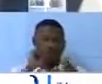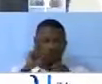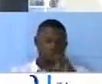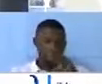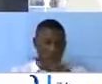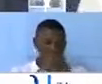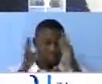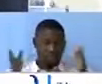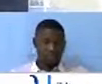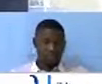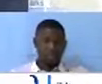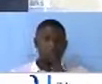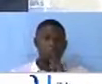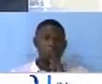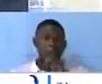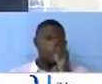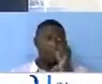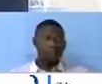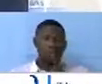person?